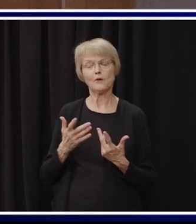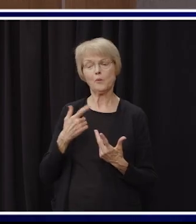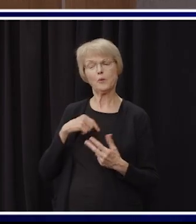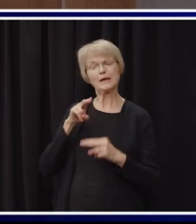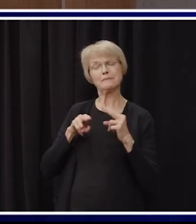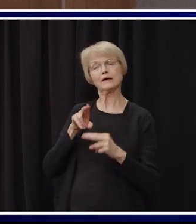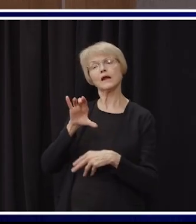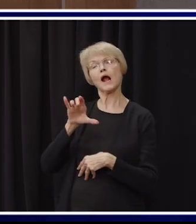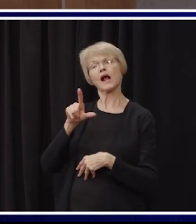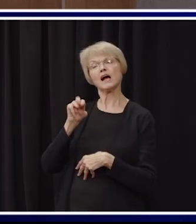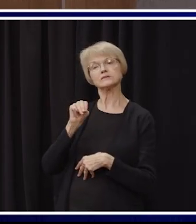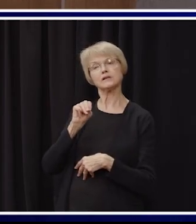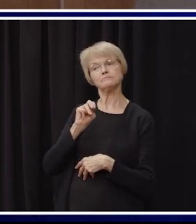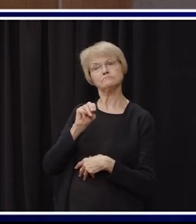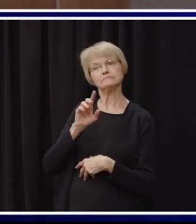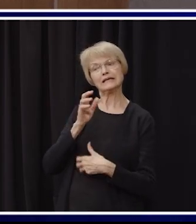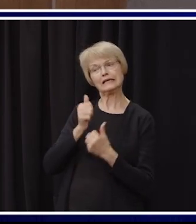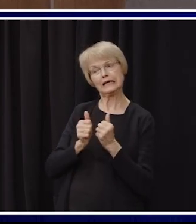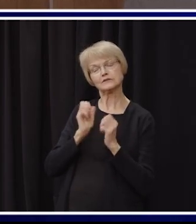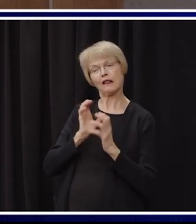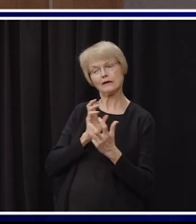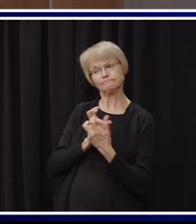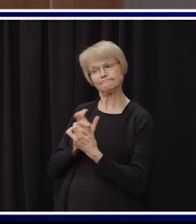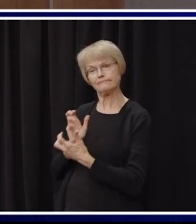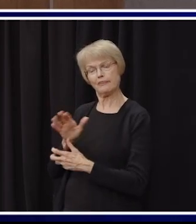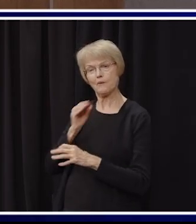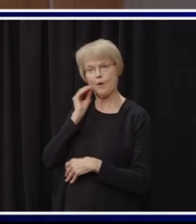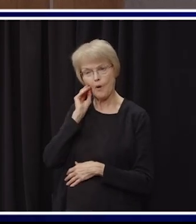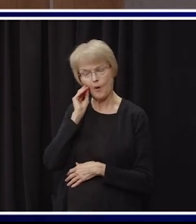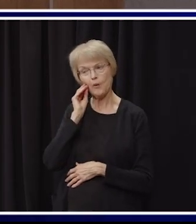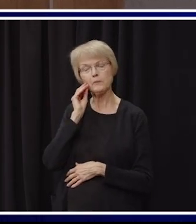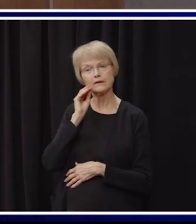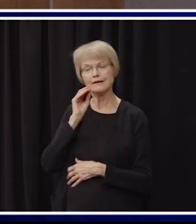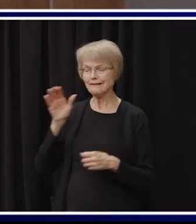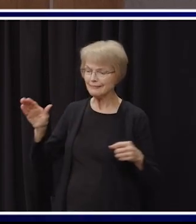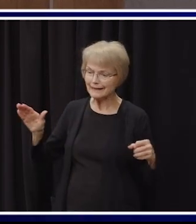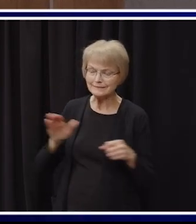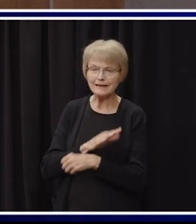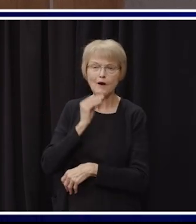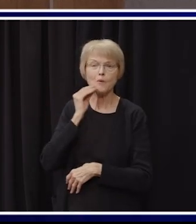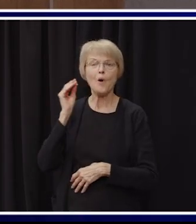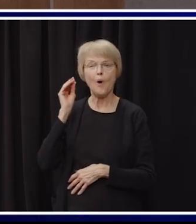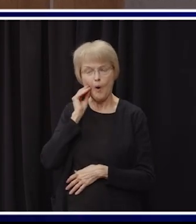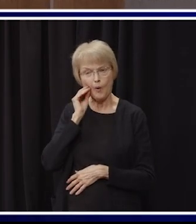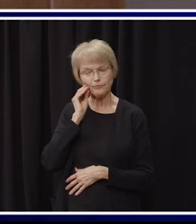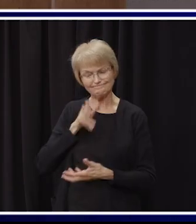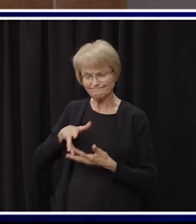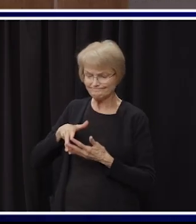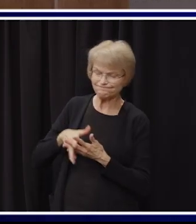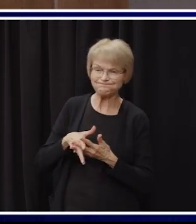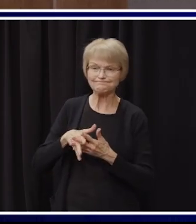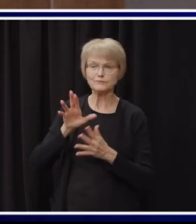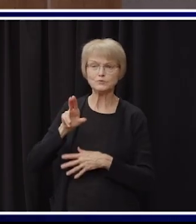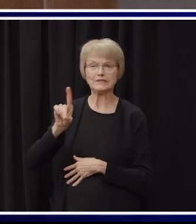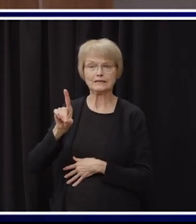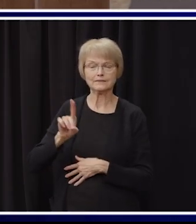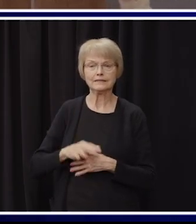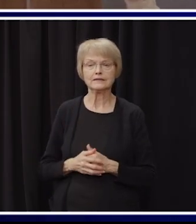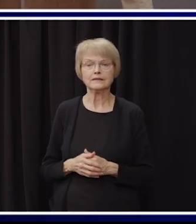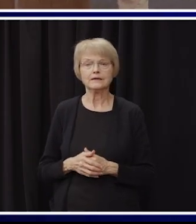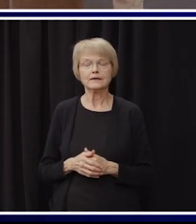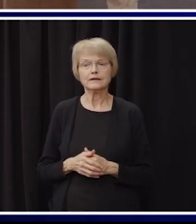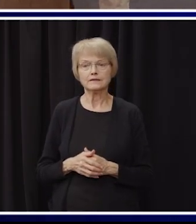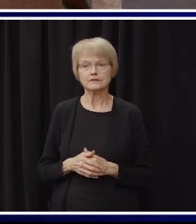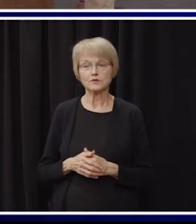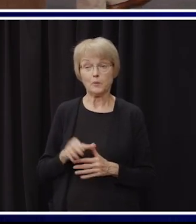homes. So we take that to the next level and we design the entire home with universal design features. So just going